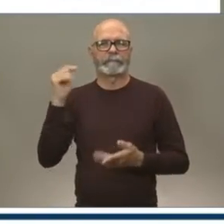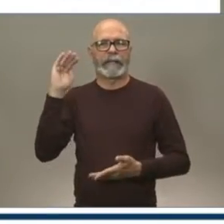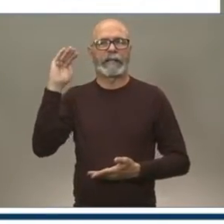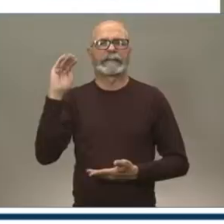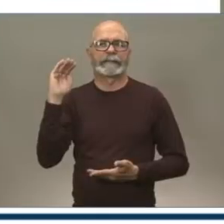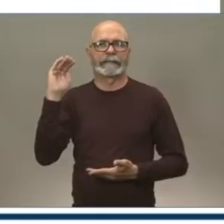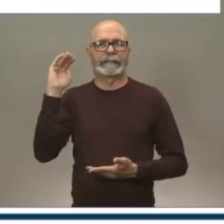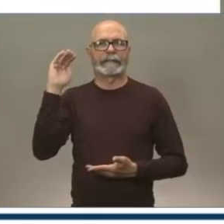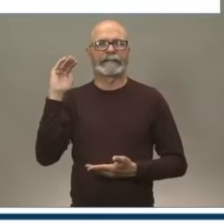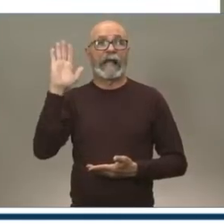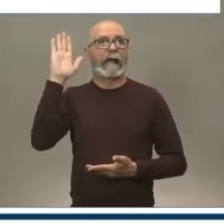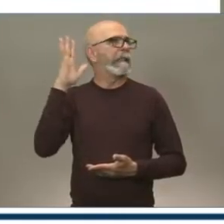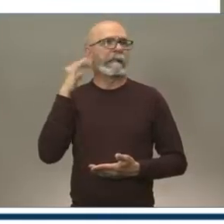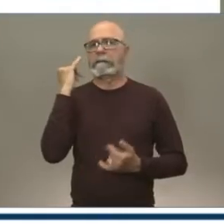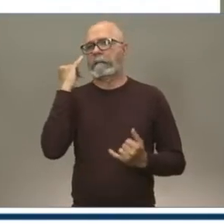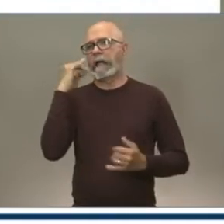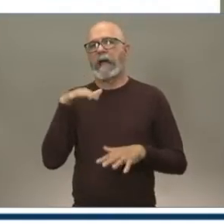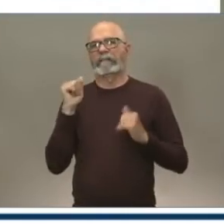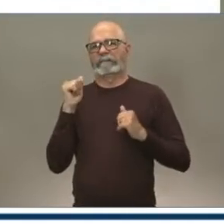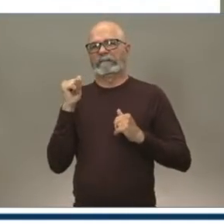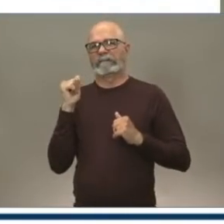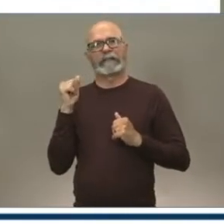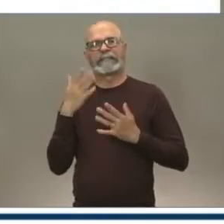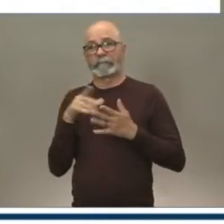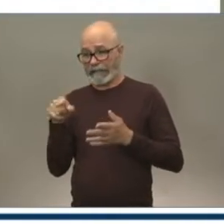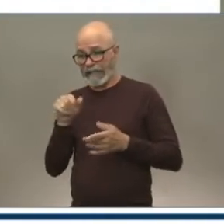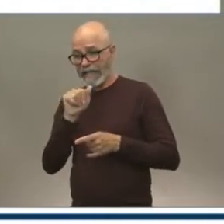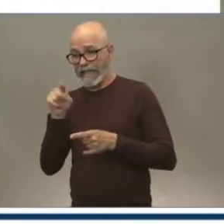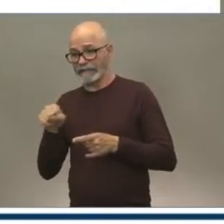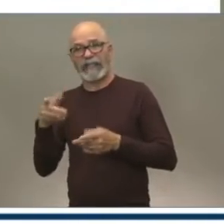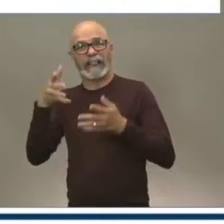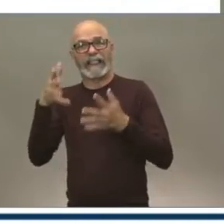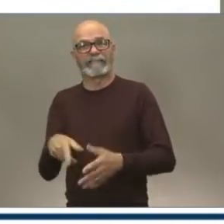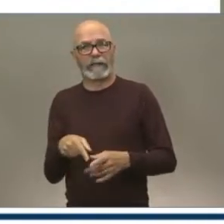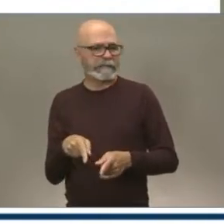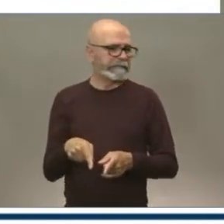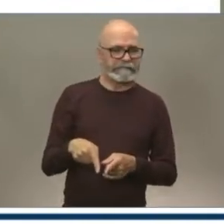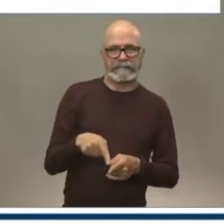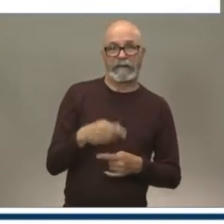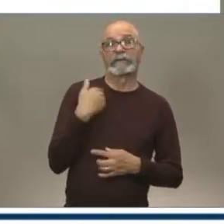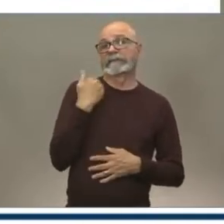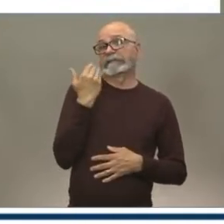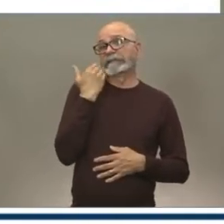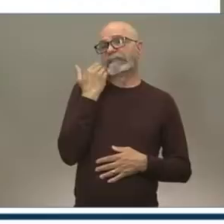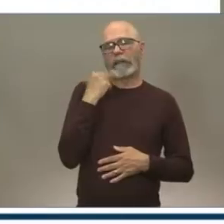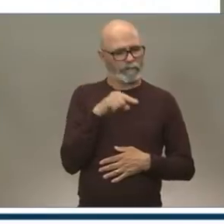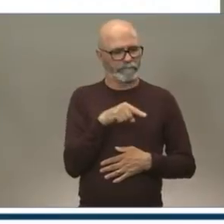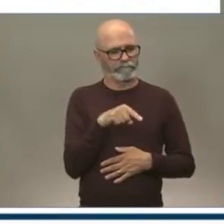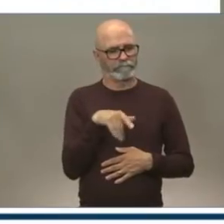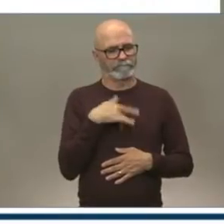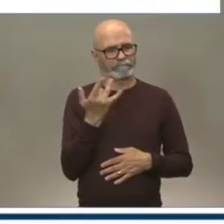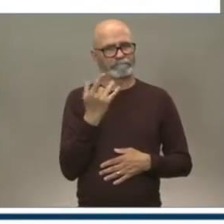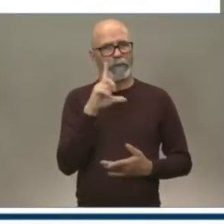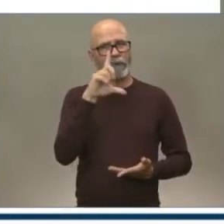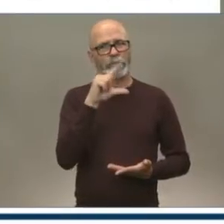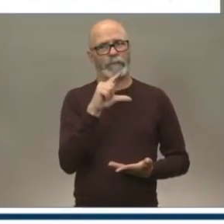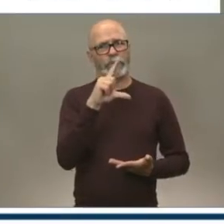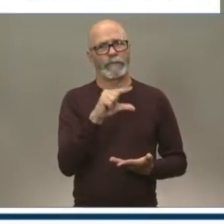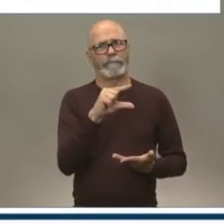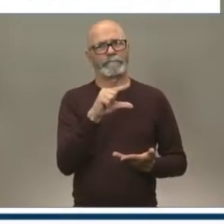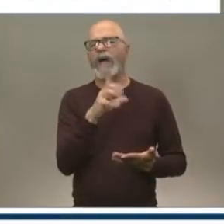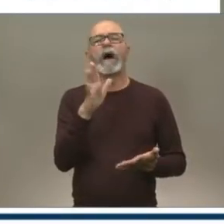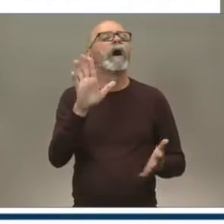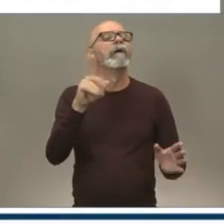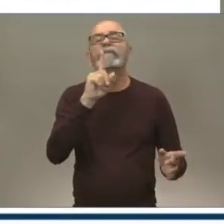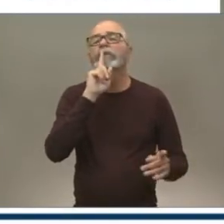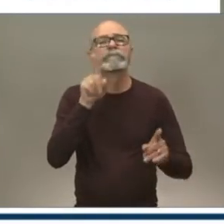uptake for the remaining amounts of AstraZeneca in the last little bit. So, and in my national conversations, every province is having the